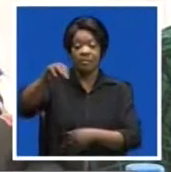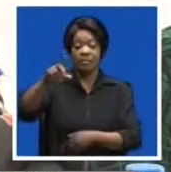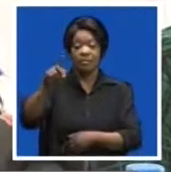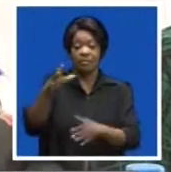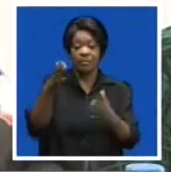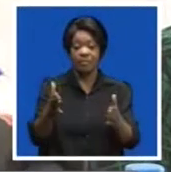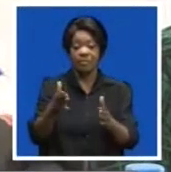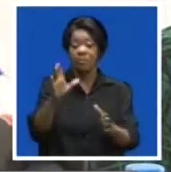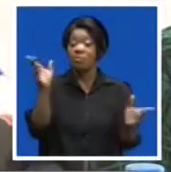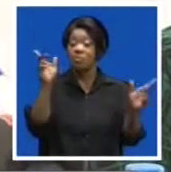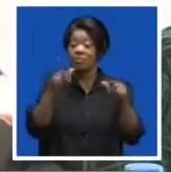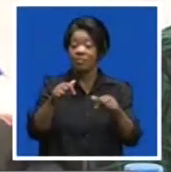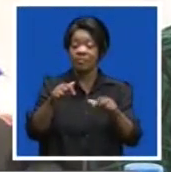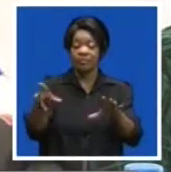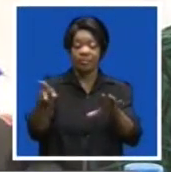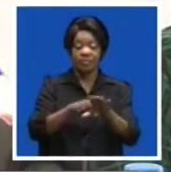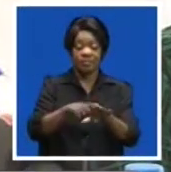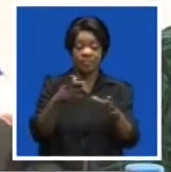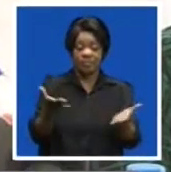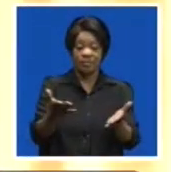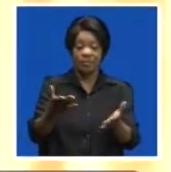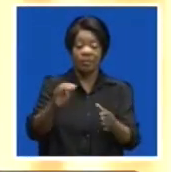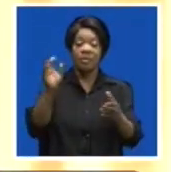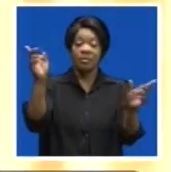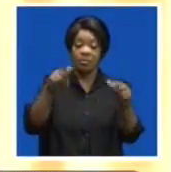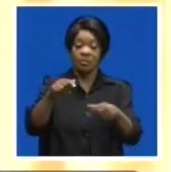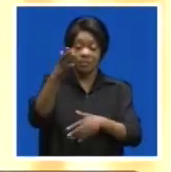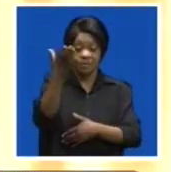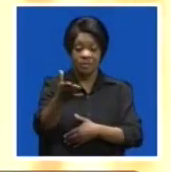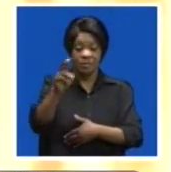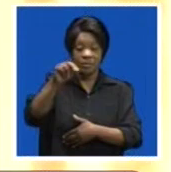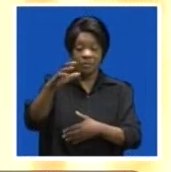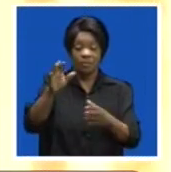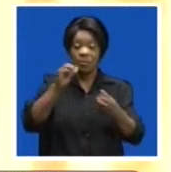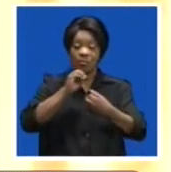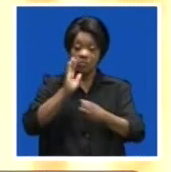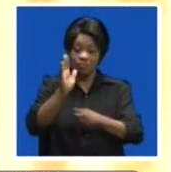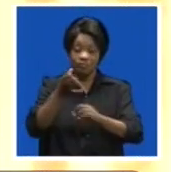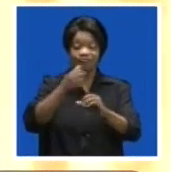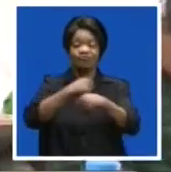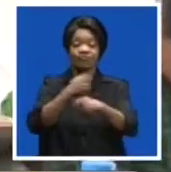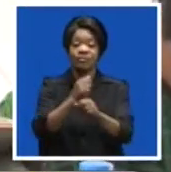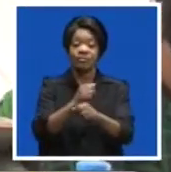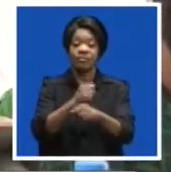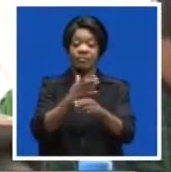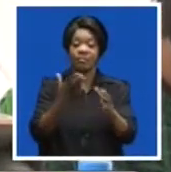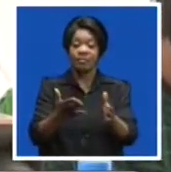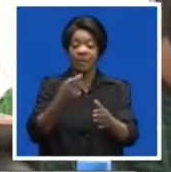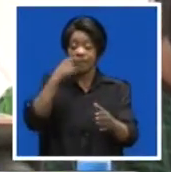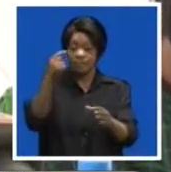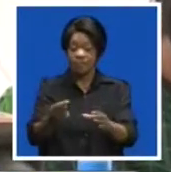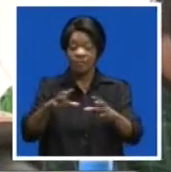not participate. It's for that reason that when the NDF was on and others went to participate, he was approached, of course, by